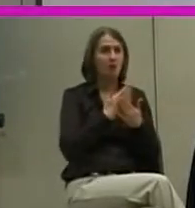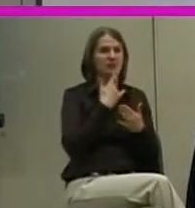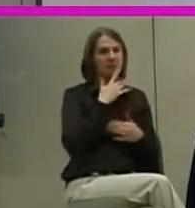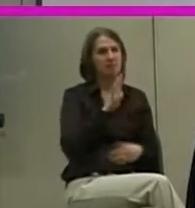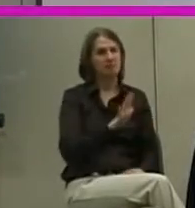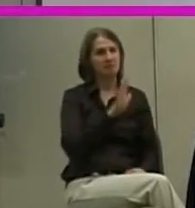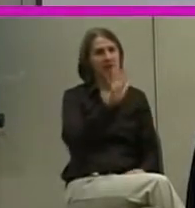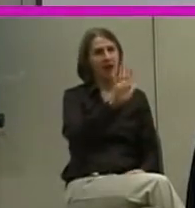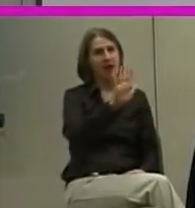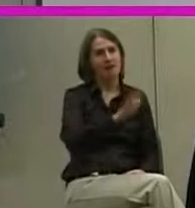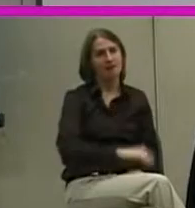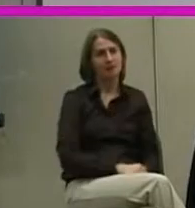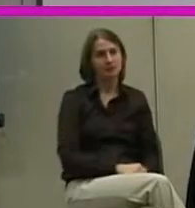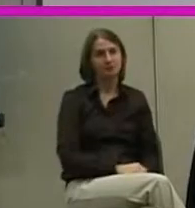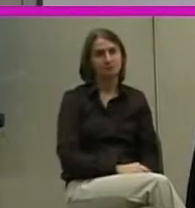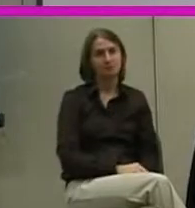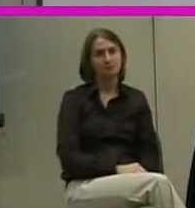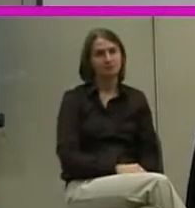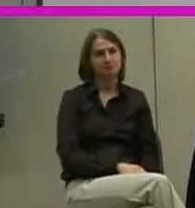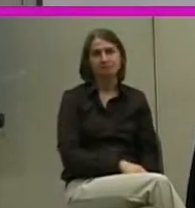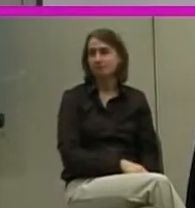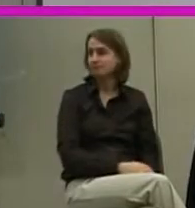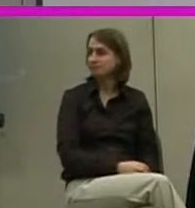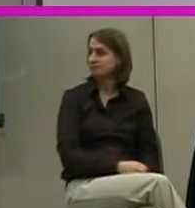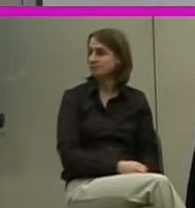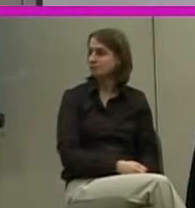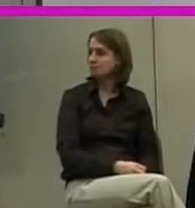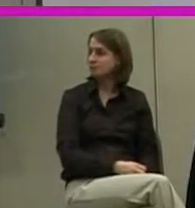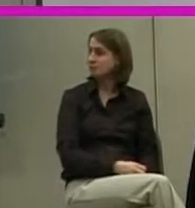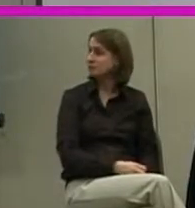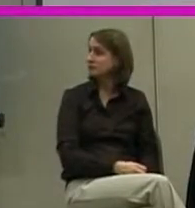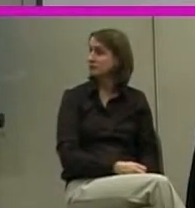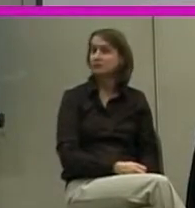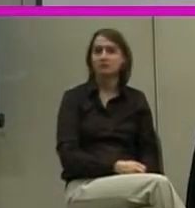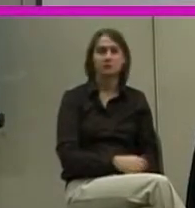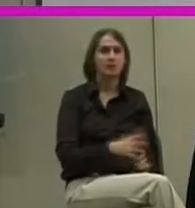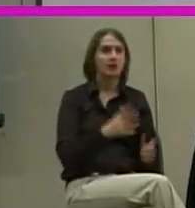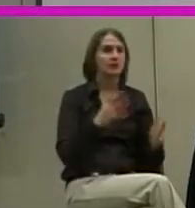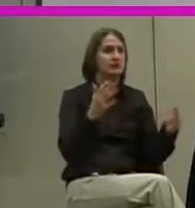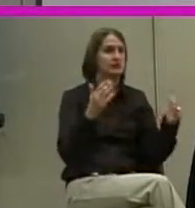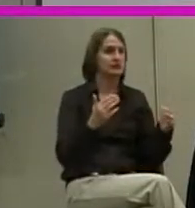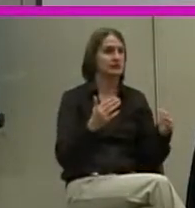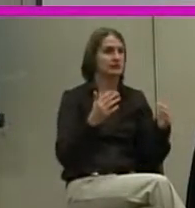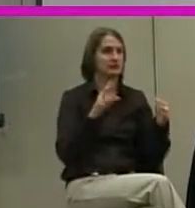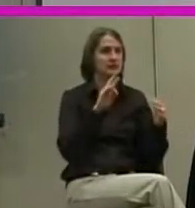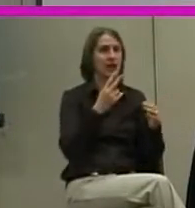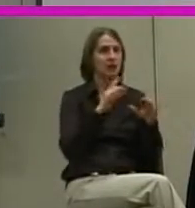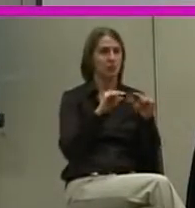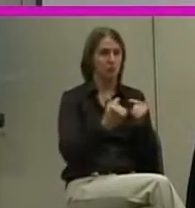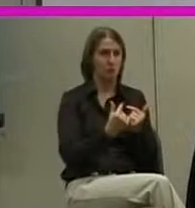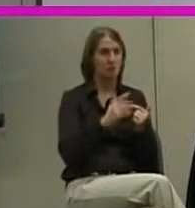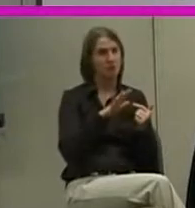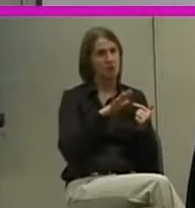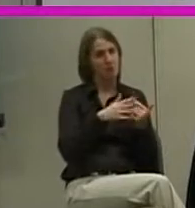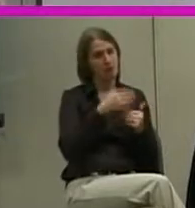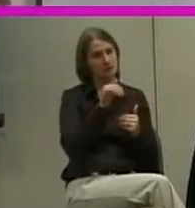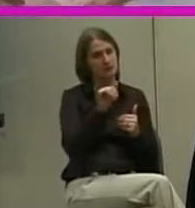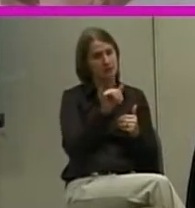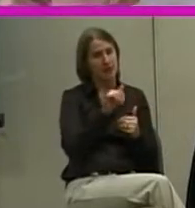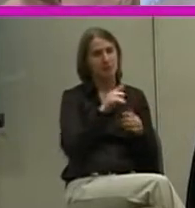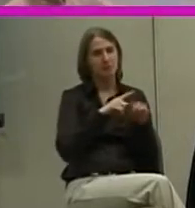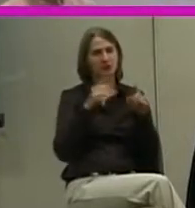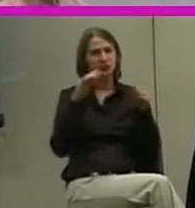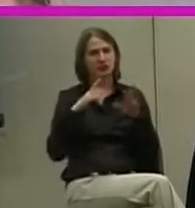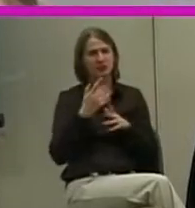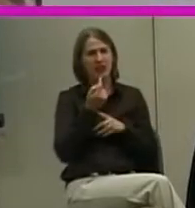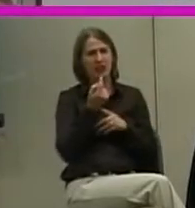that. With the second cohort, about the same, except the teachers were maybe a little more cynical